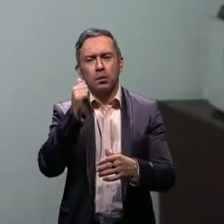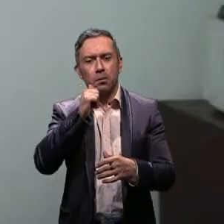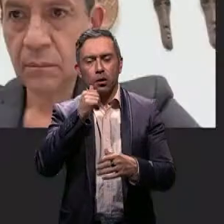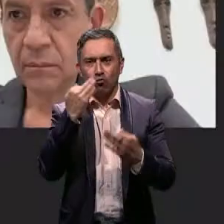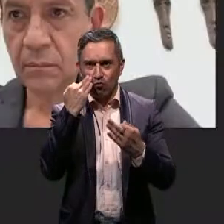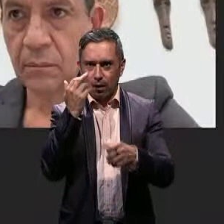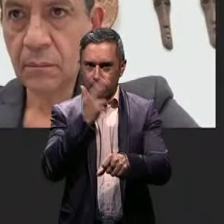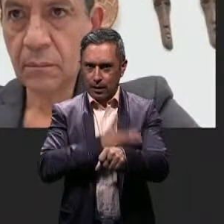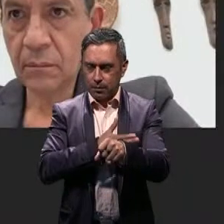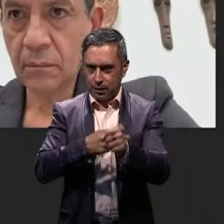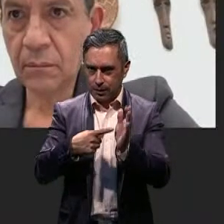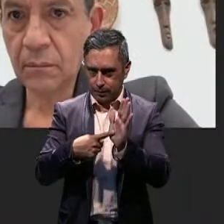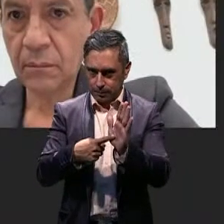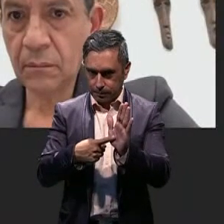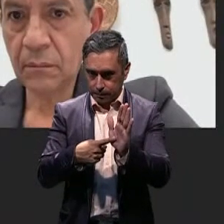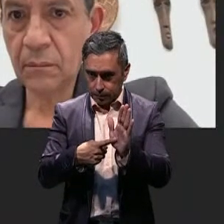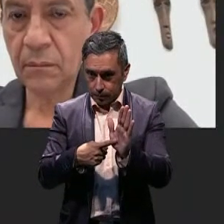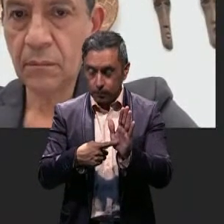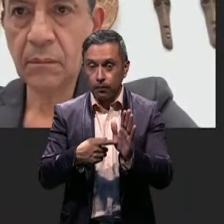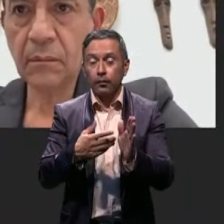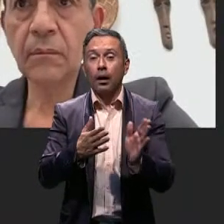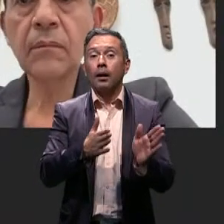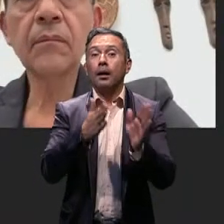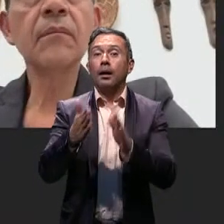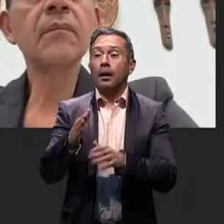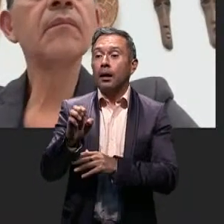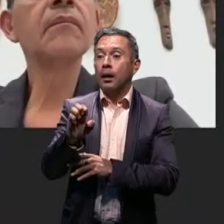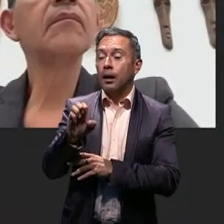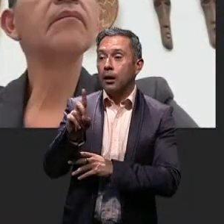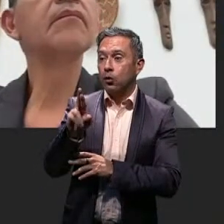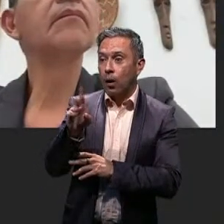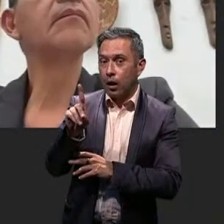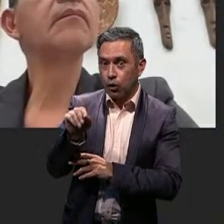very proactive and transparent manner.